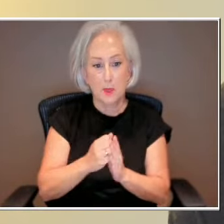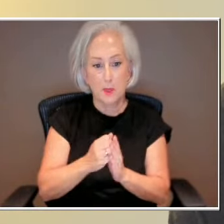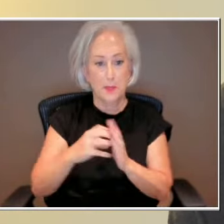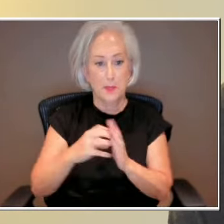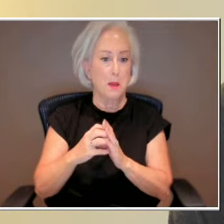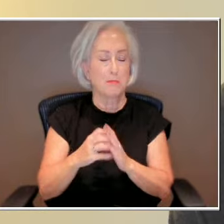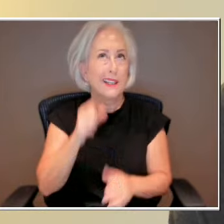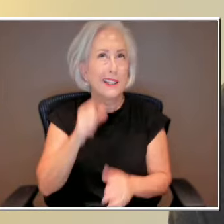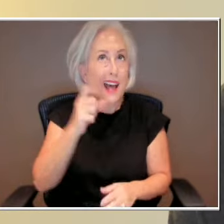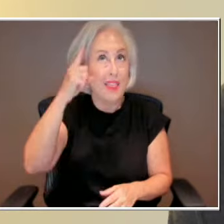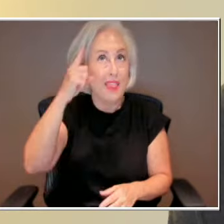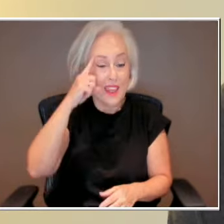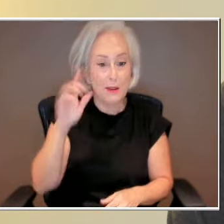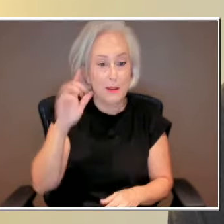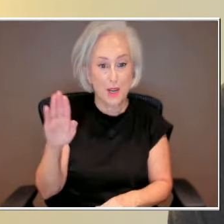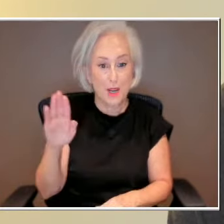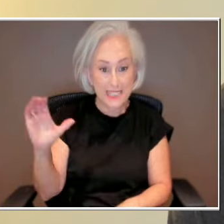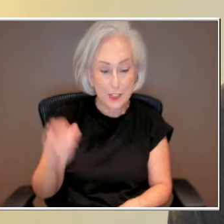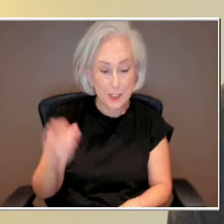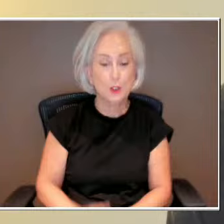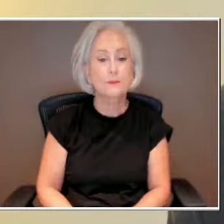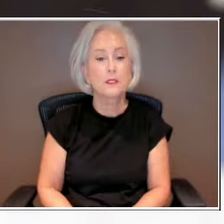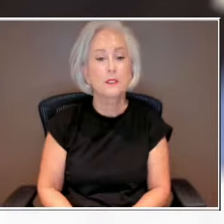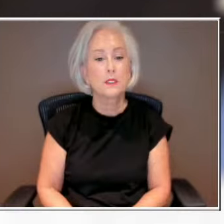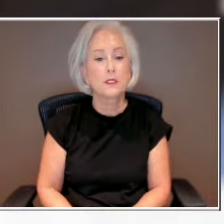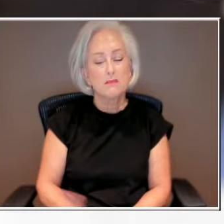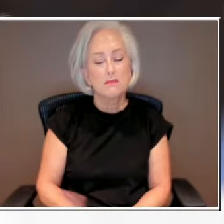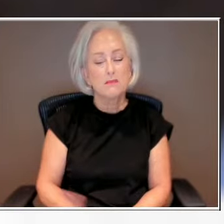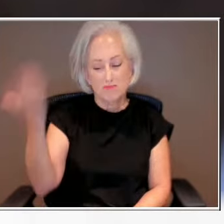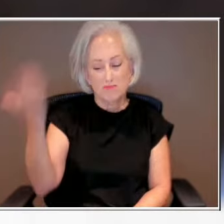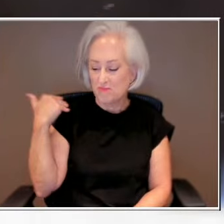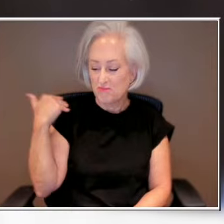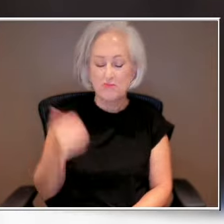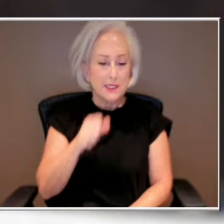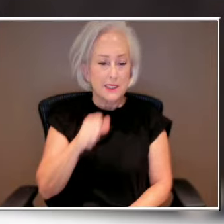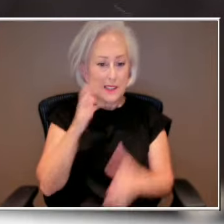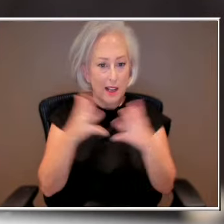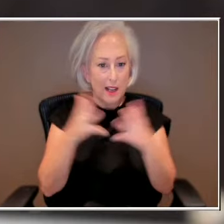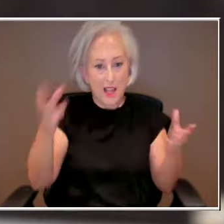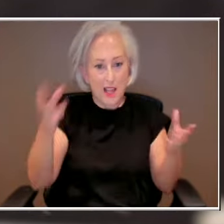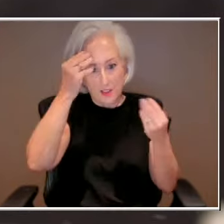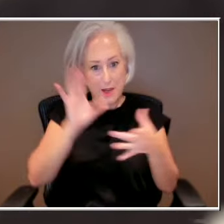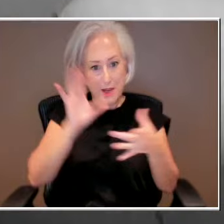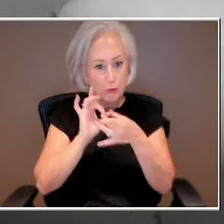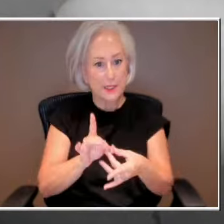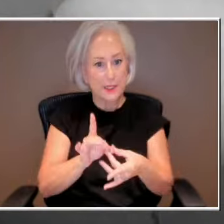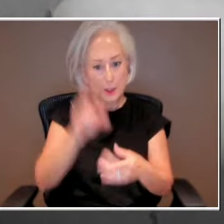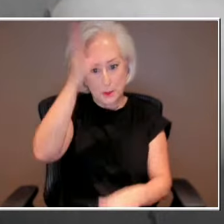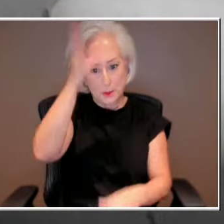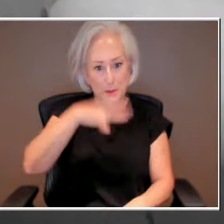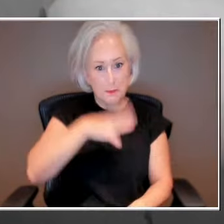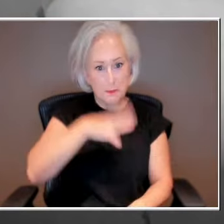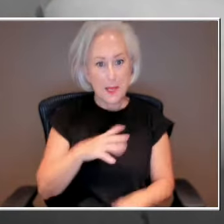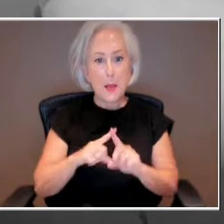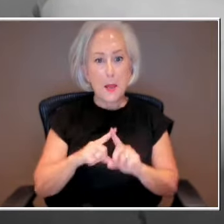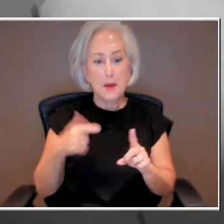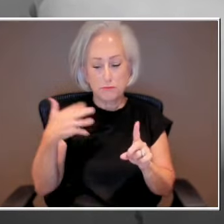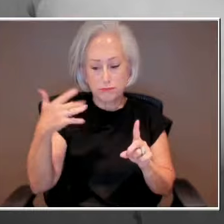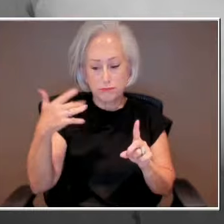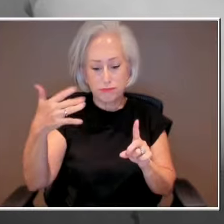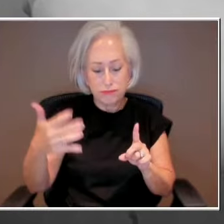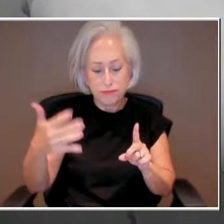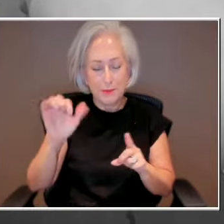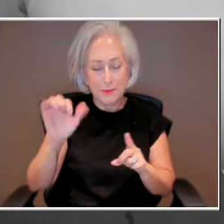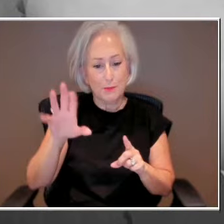not a lot of information and awareness for men. But as the years went on, Bret began experiencing strange symptoms.